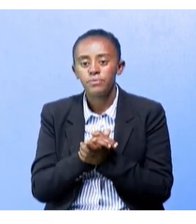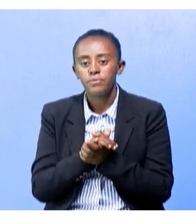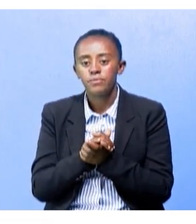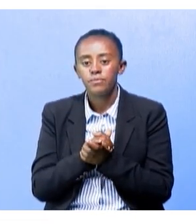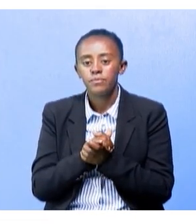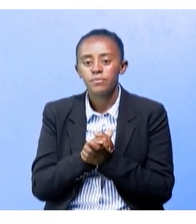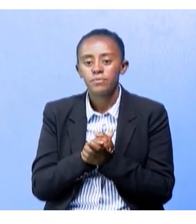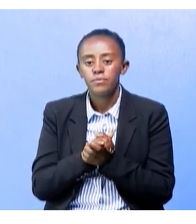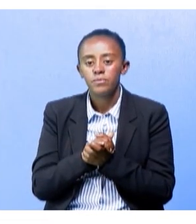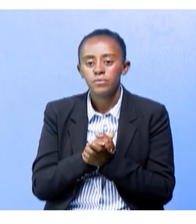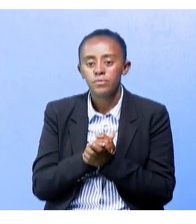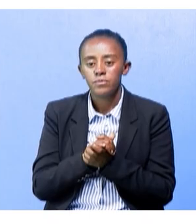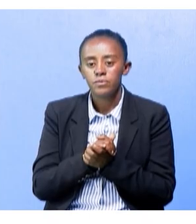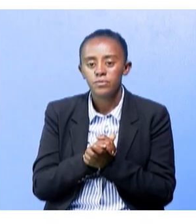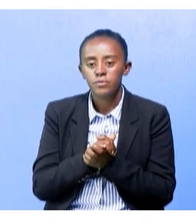studied hard